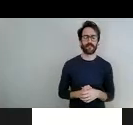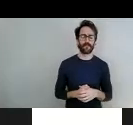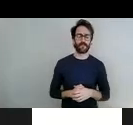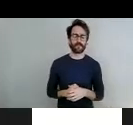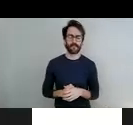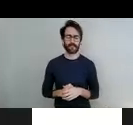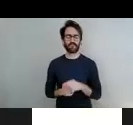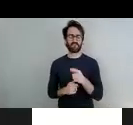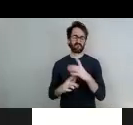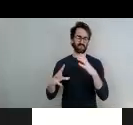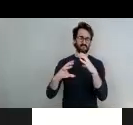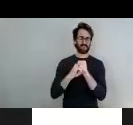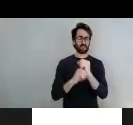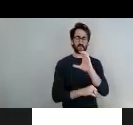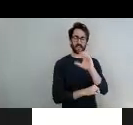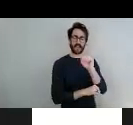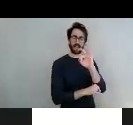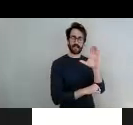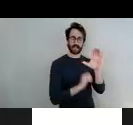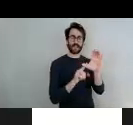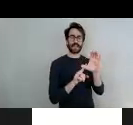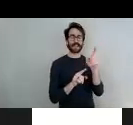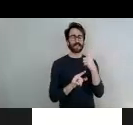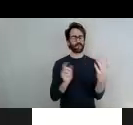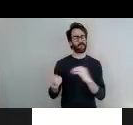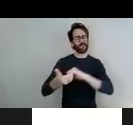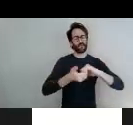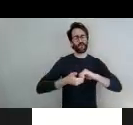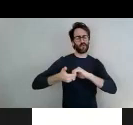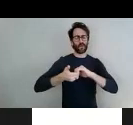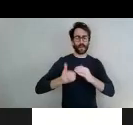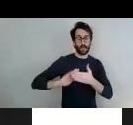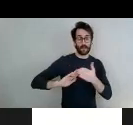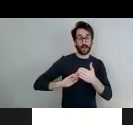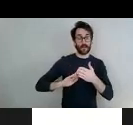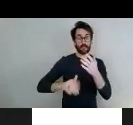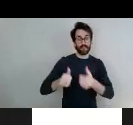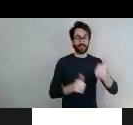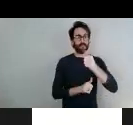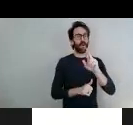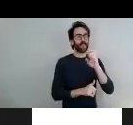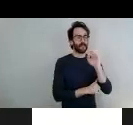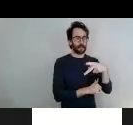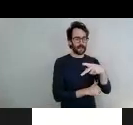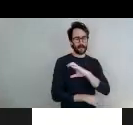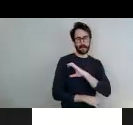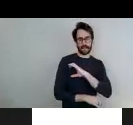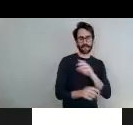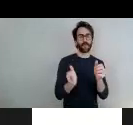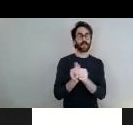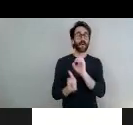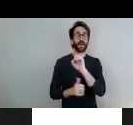So the Canadian Anti-Fraud Centre is a joint forces operation led by the RCMP in partnership with the OPP and Competition